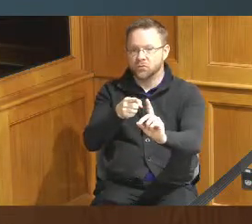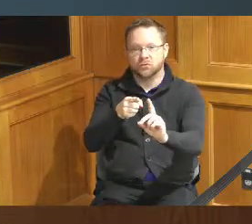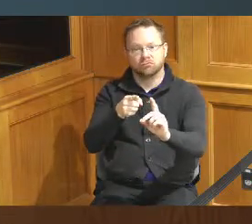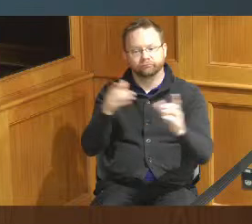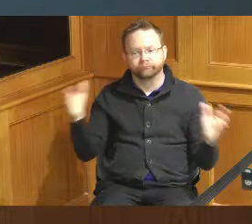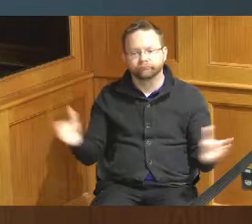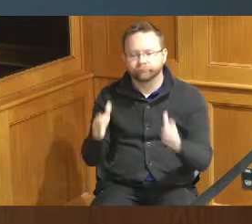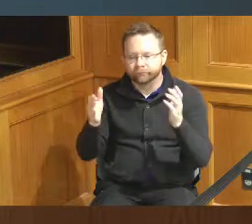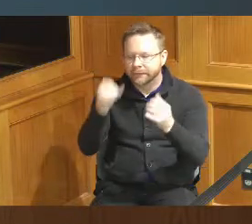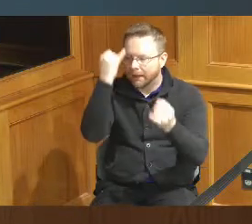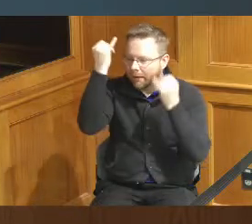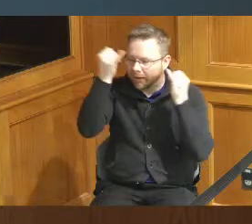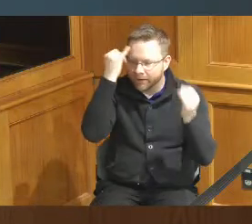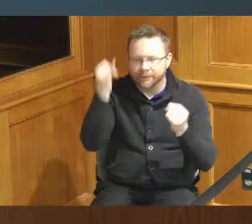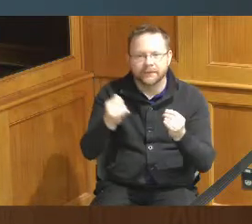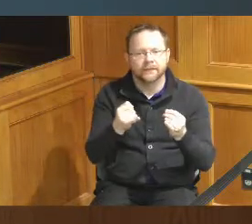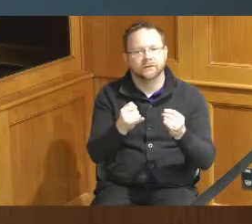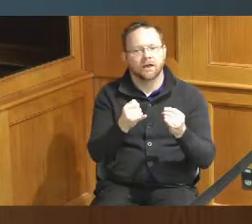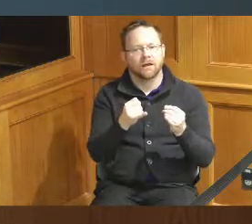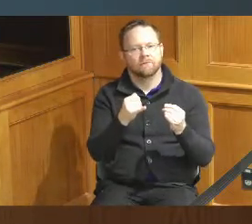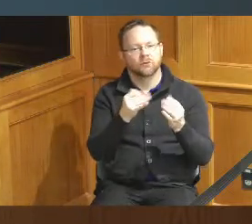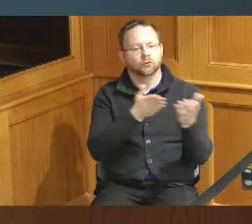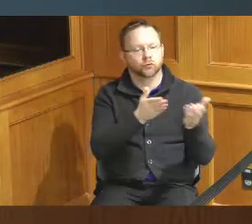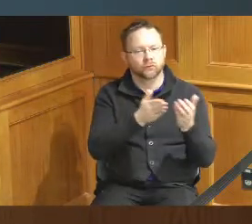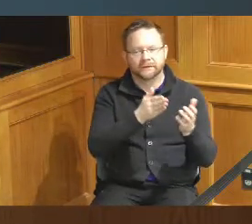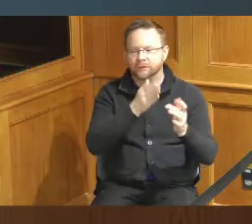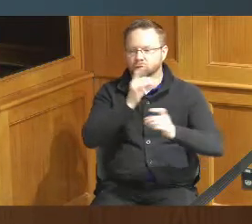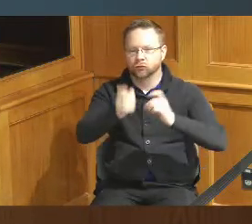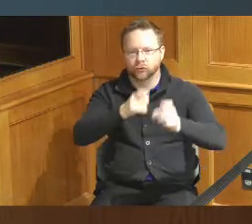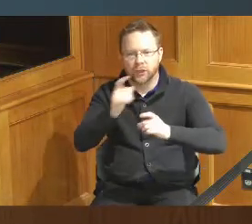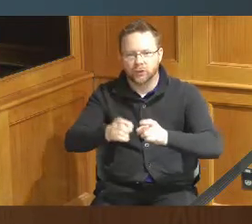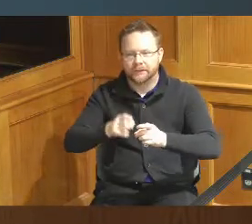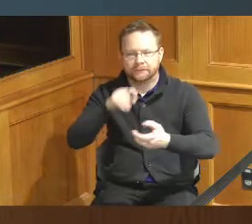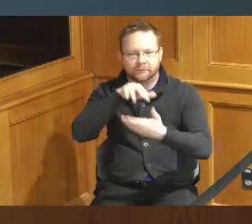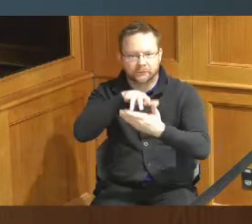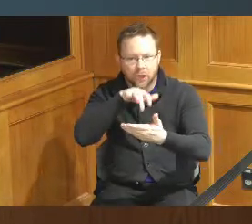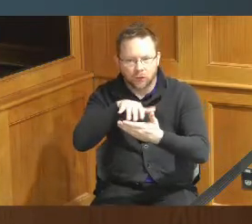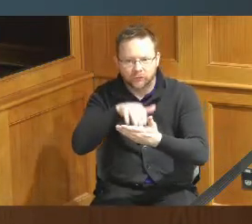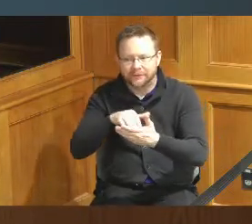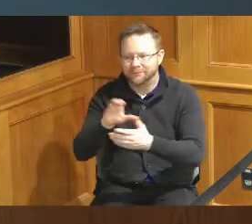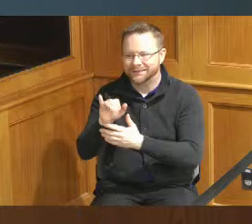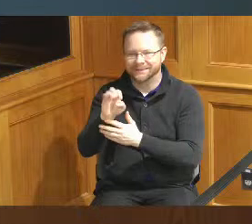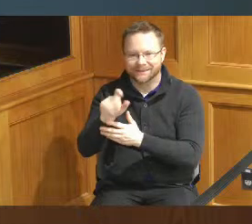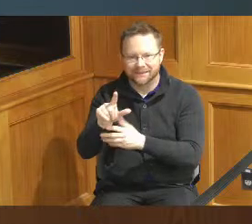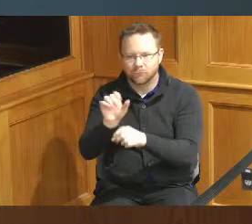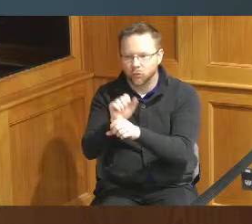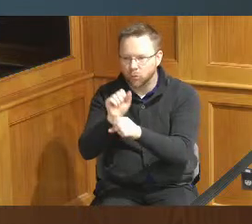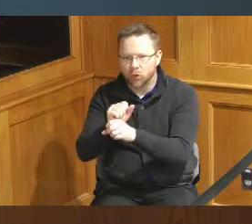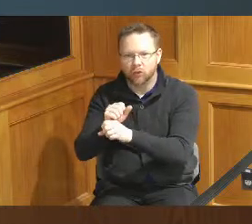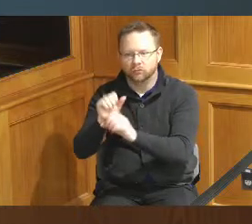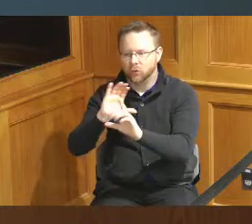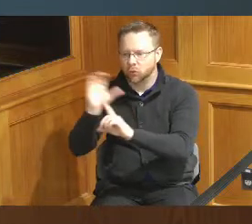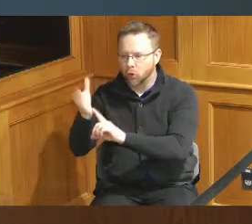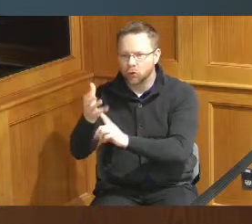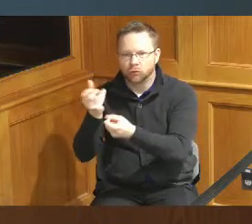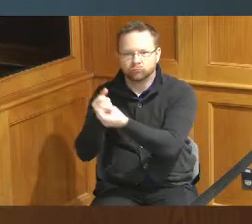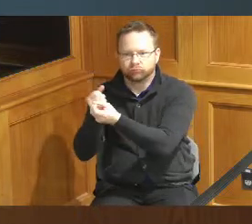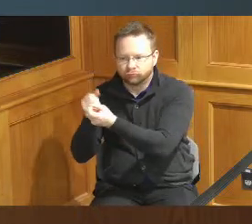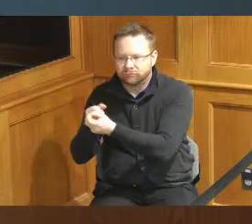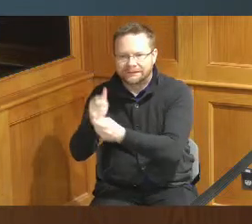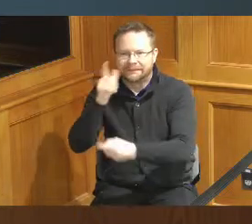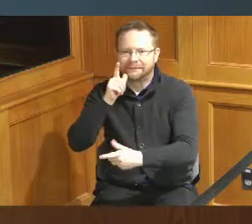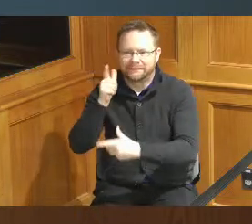service, charity, scholarships, civil and cultural endeavors, sisterhood,